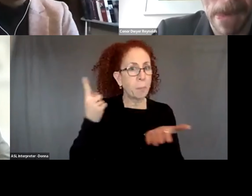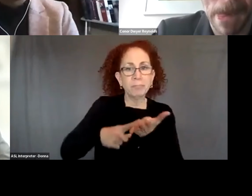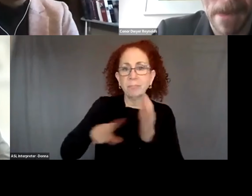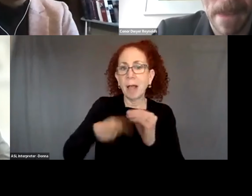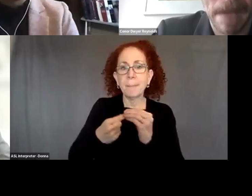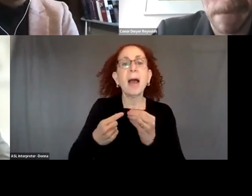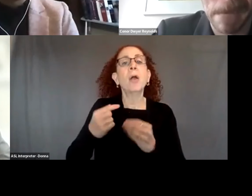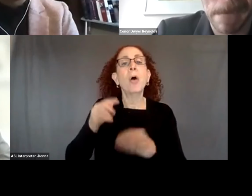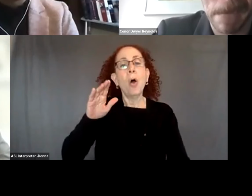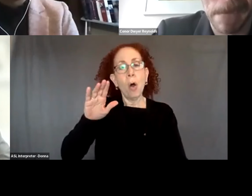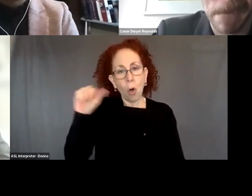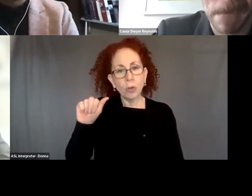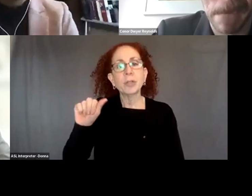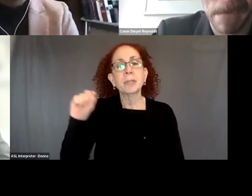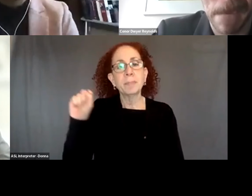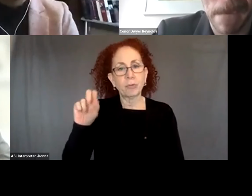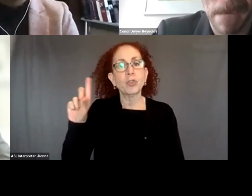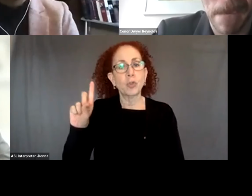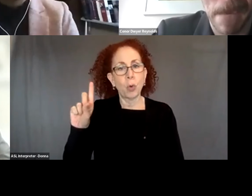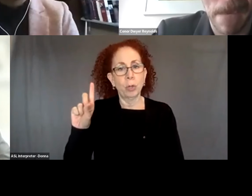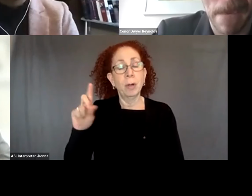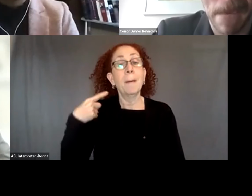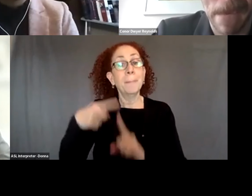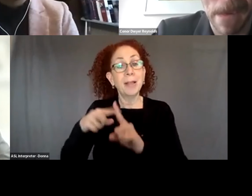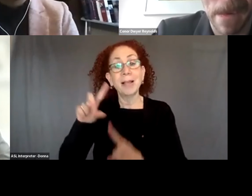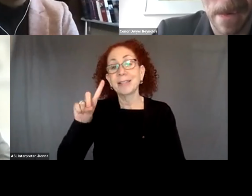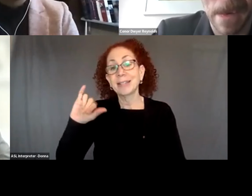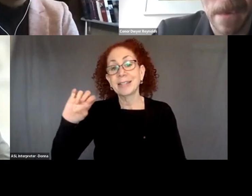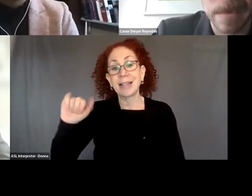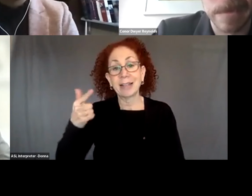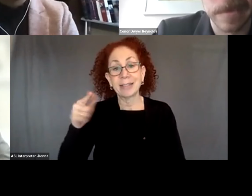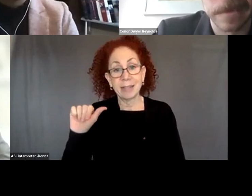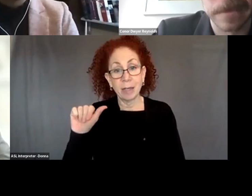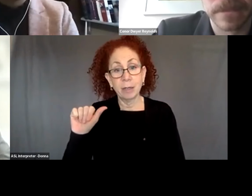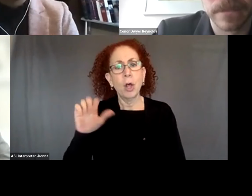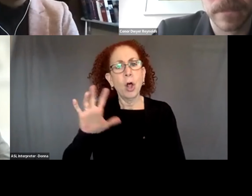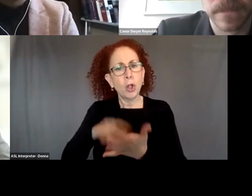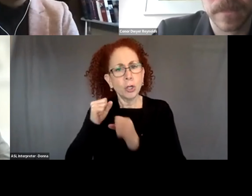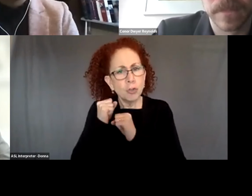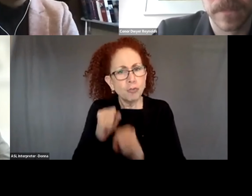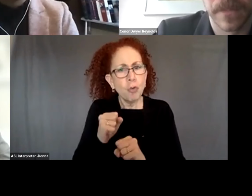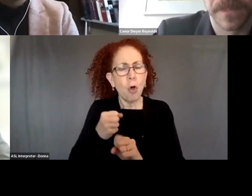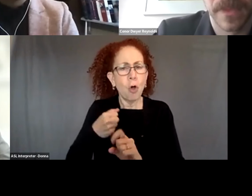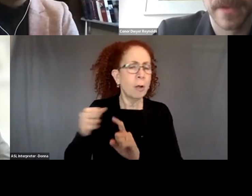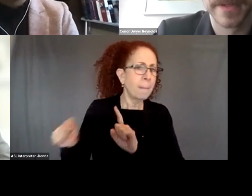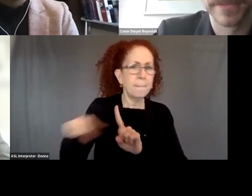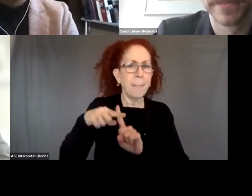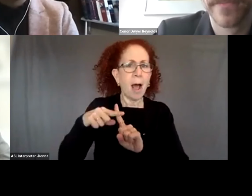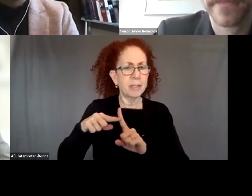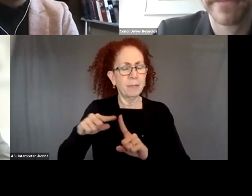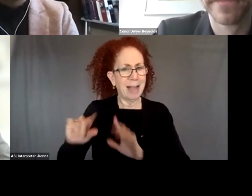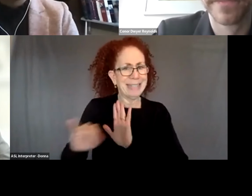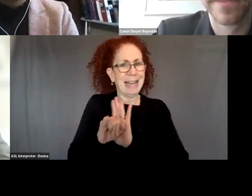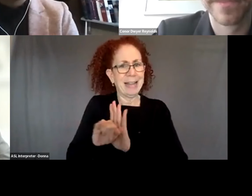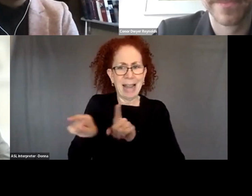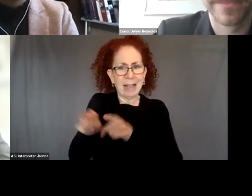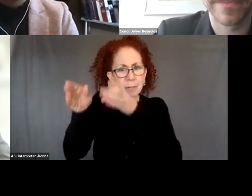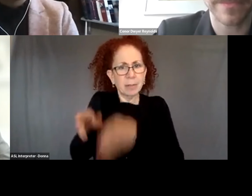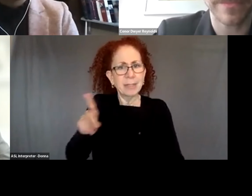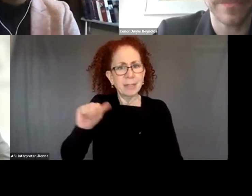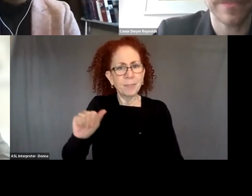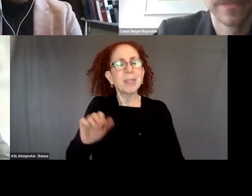spectrum disorder and dyslexia, forming a strong positive disability identity was critical to his ability to embrace his